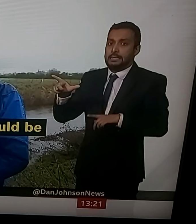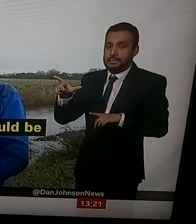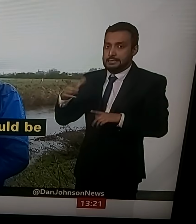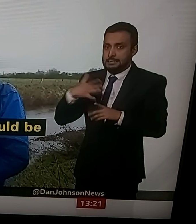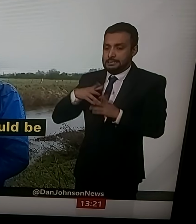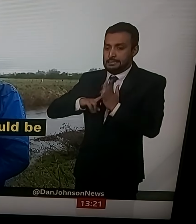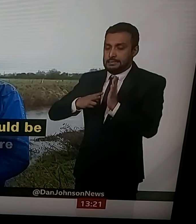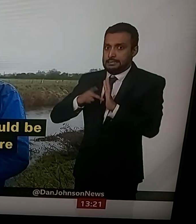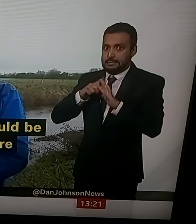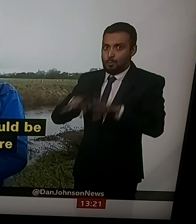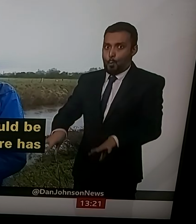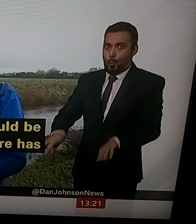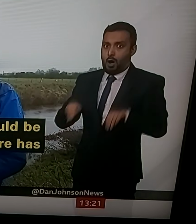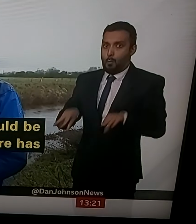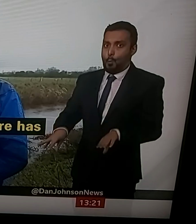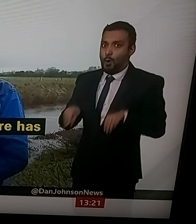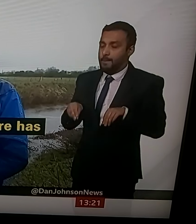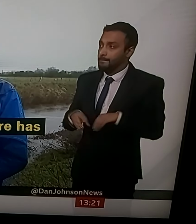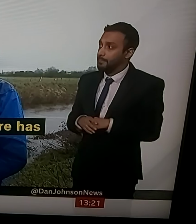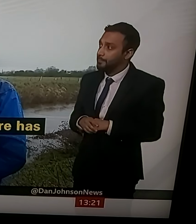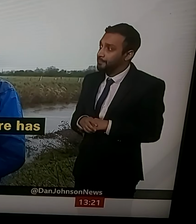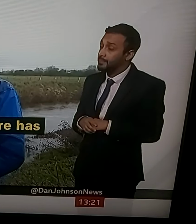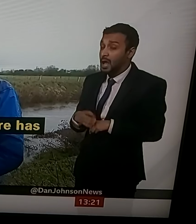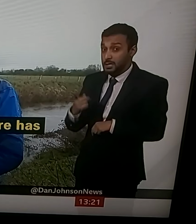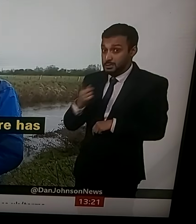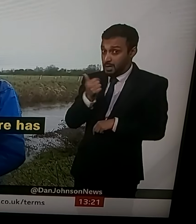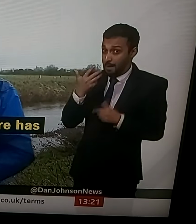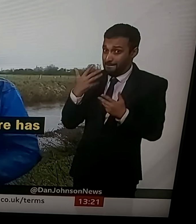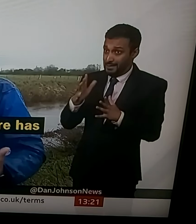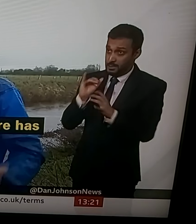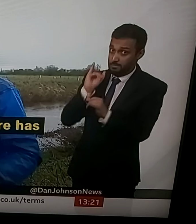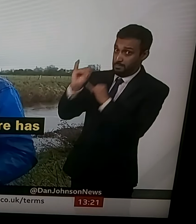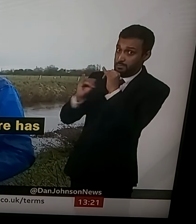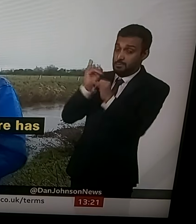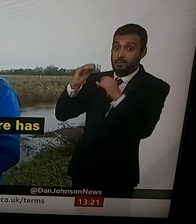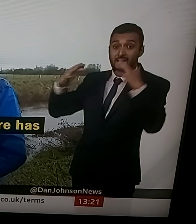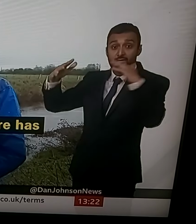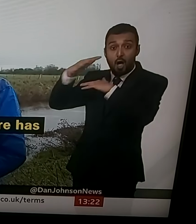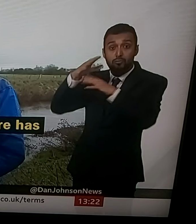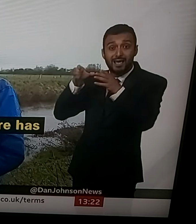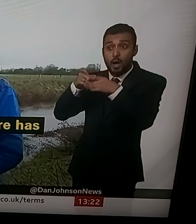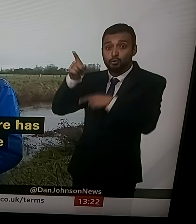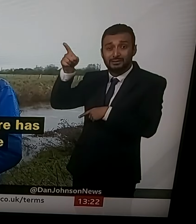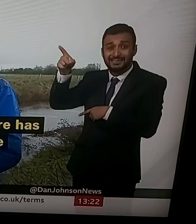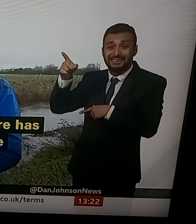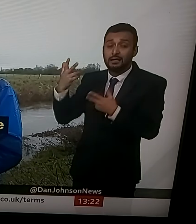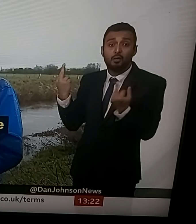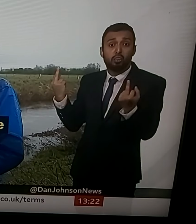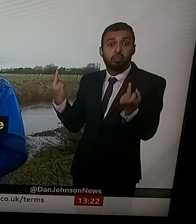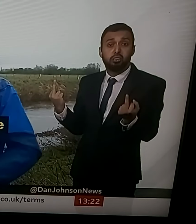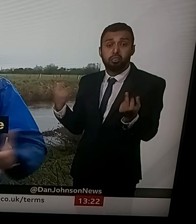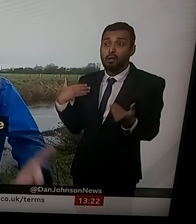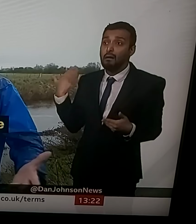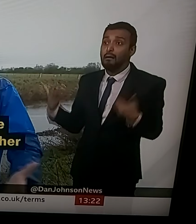Environment Agency and other authorities have moved quicker, weren't in place to deal with this earlier at the start.